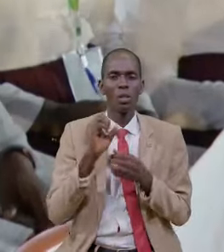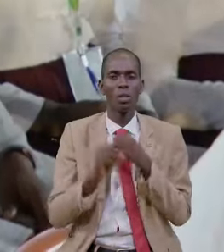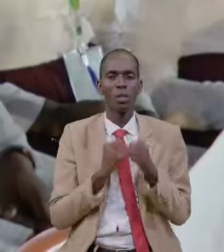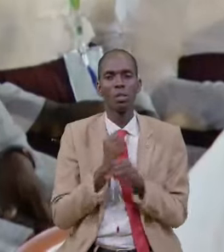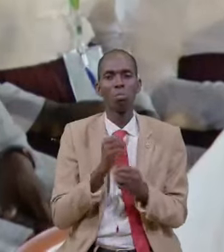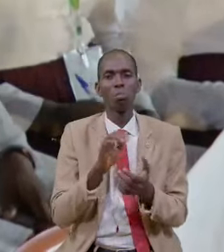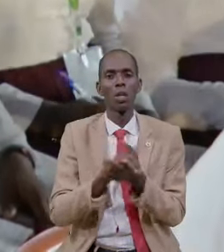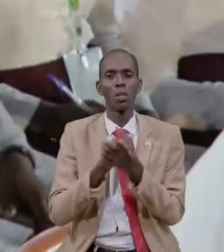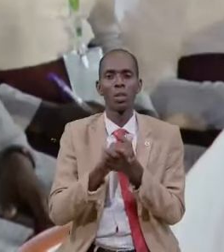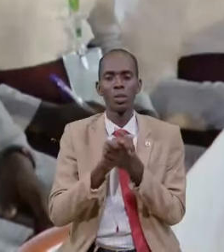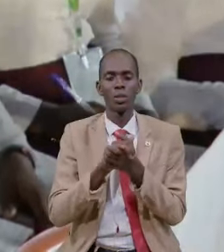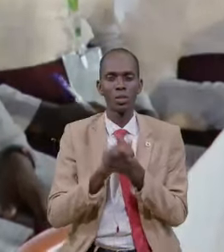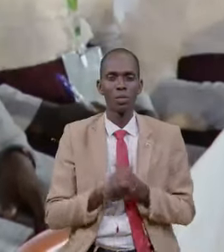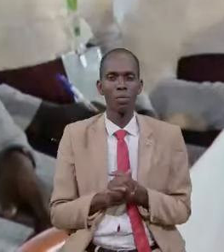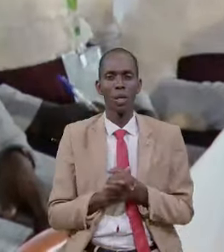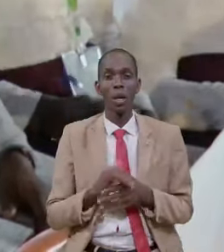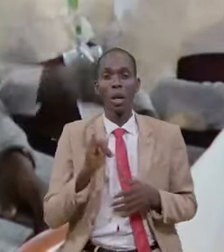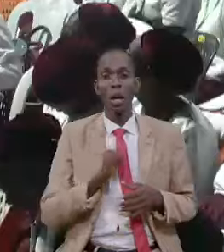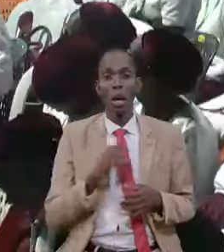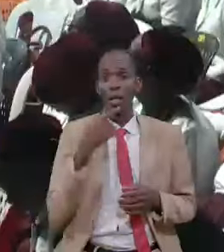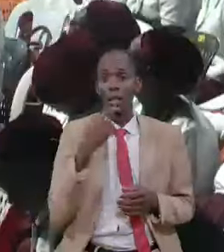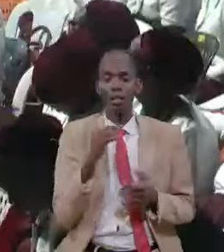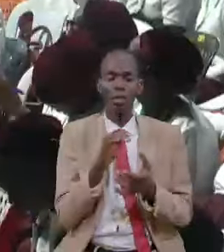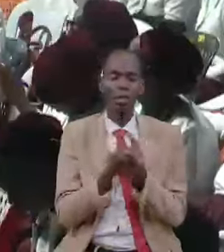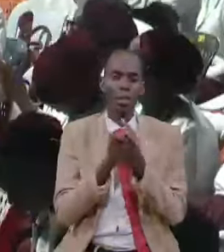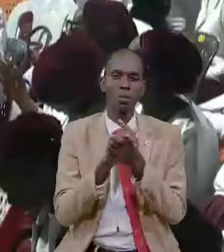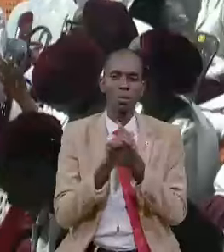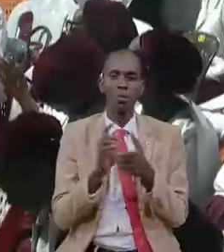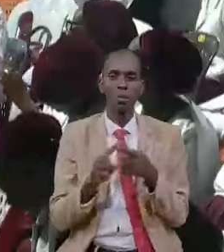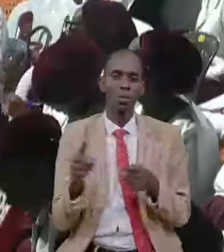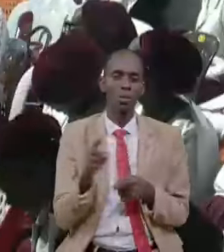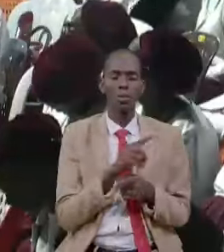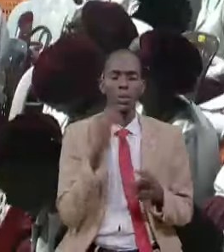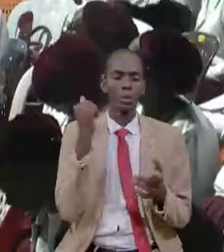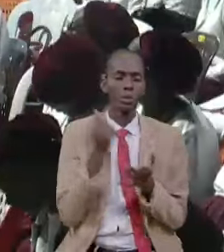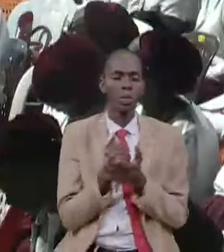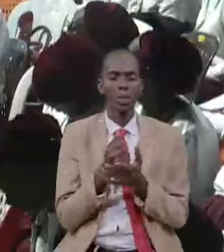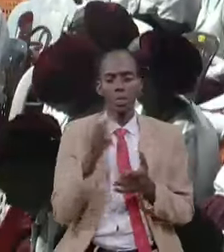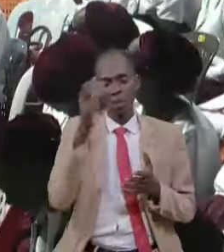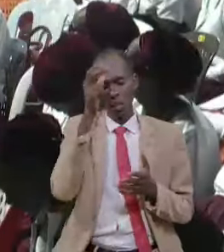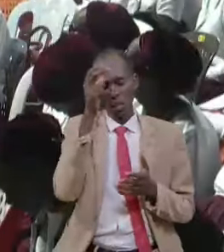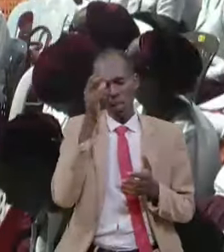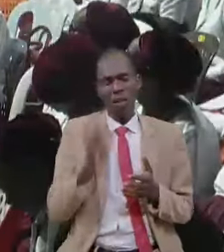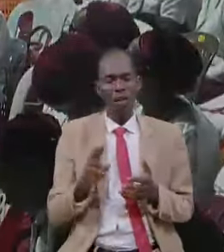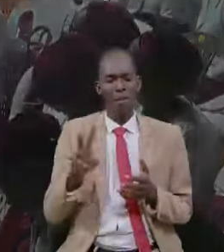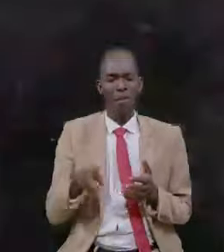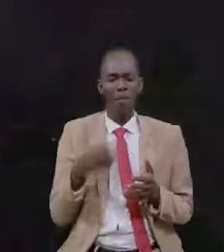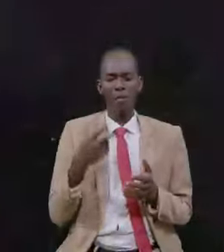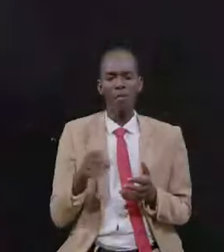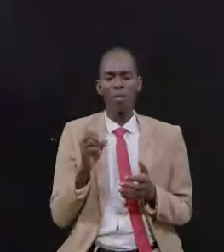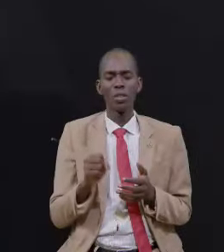Congratulations. I say congratulations. Yeah. Satan thought your